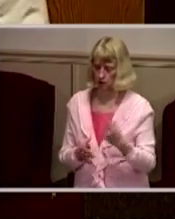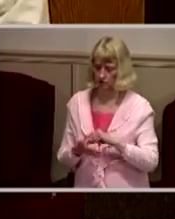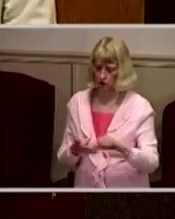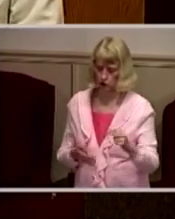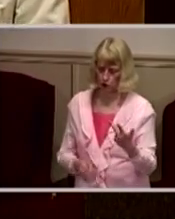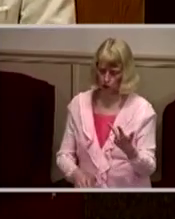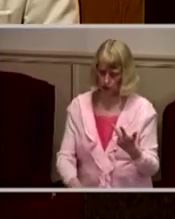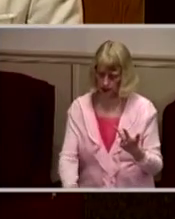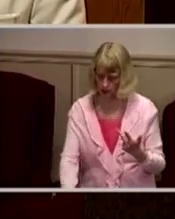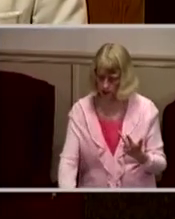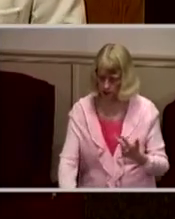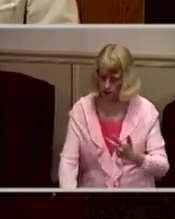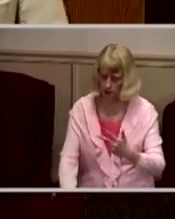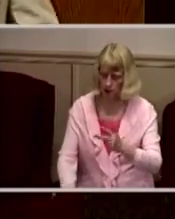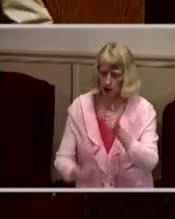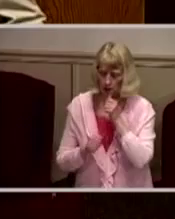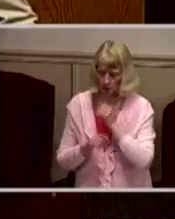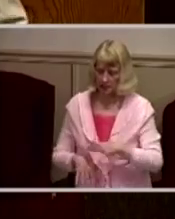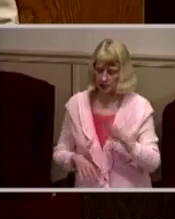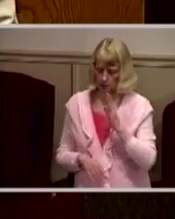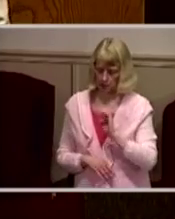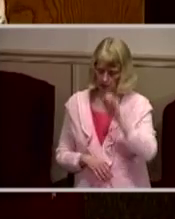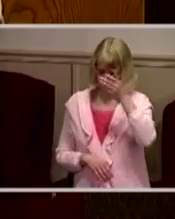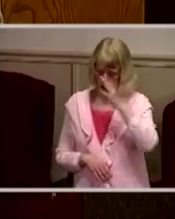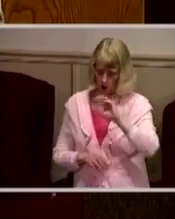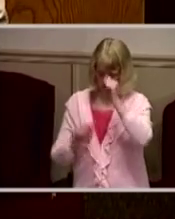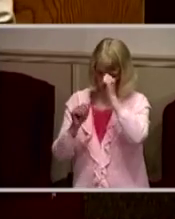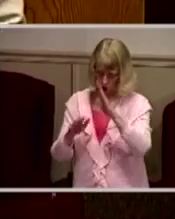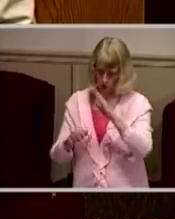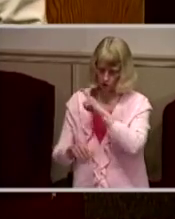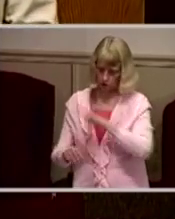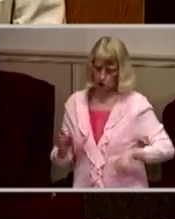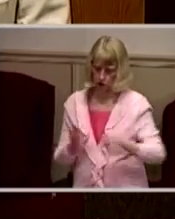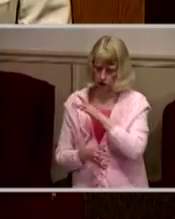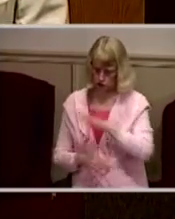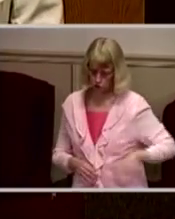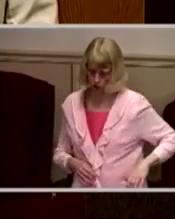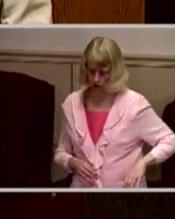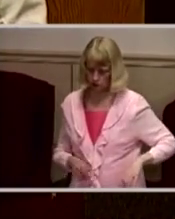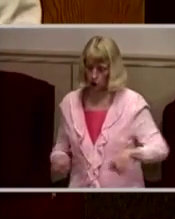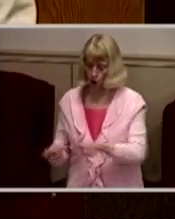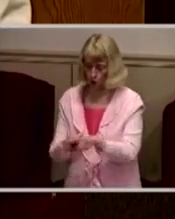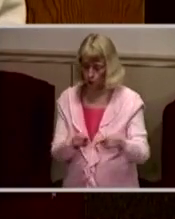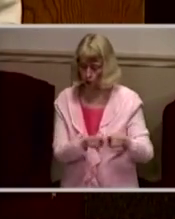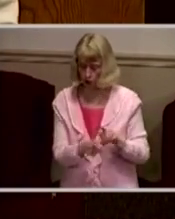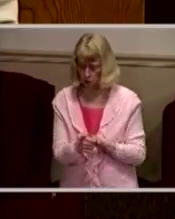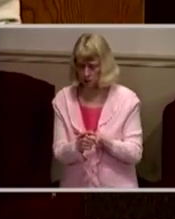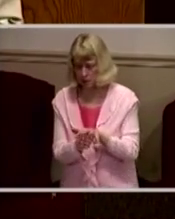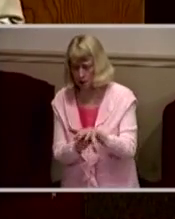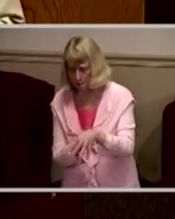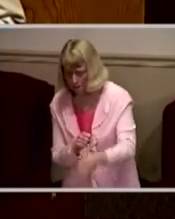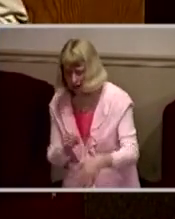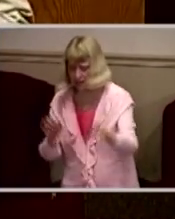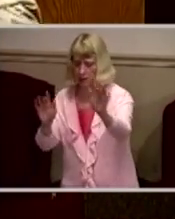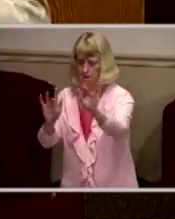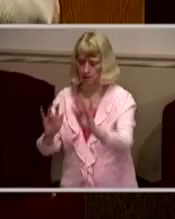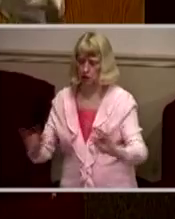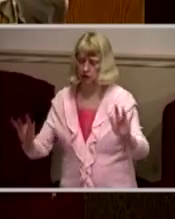3. It says, "Blessed be the God and Father of our Lord Jesus Christ, which according to His